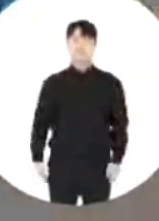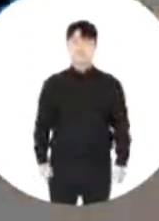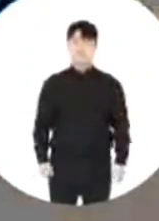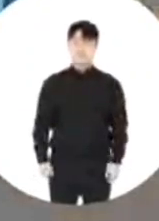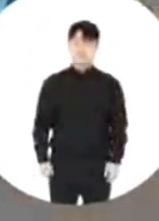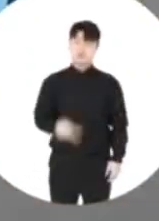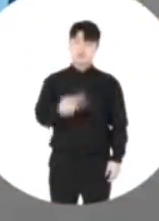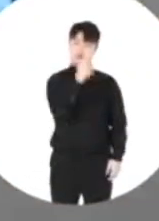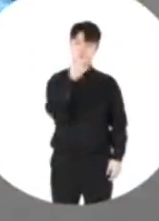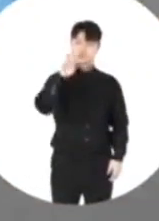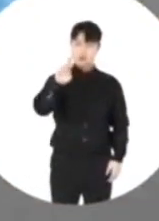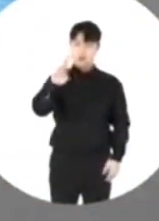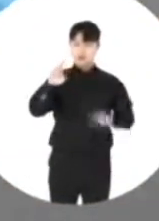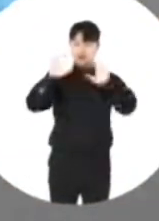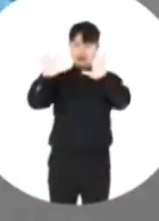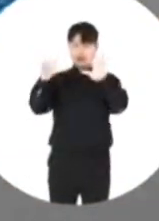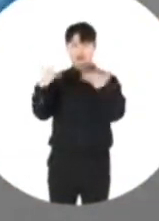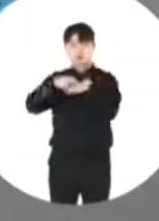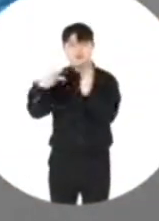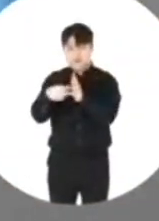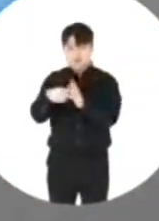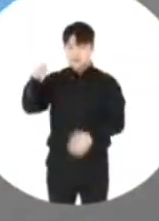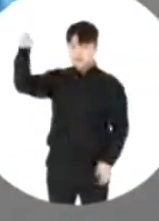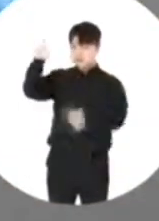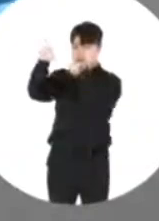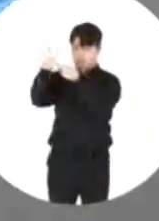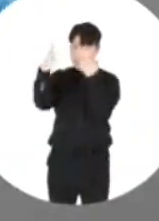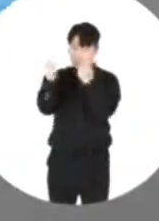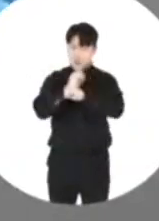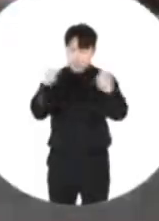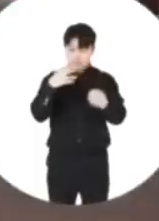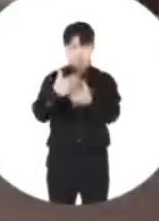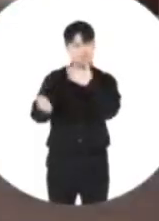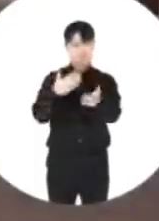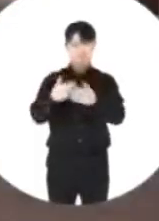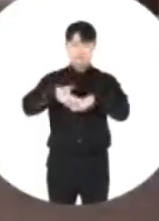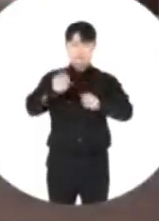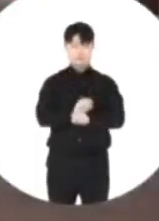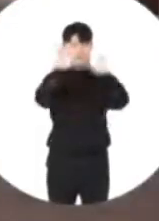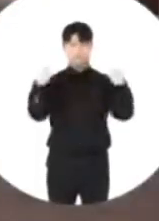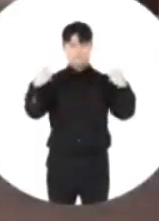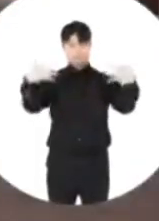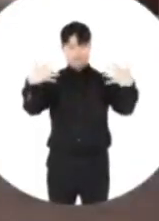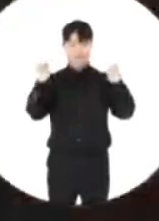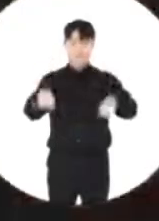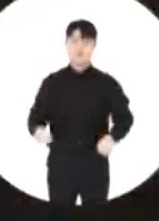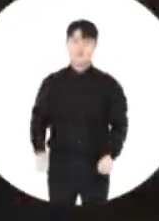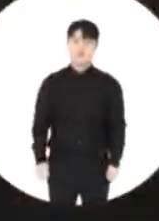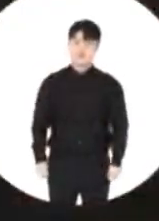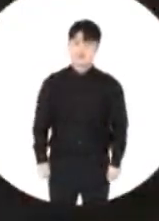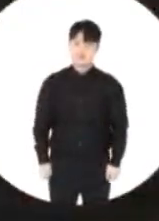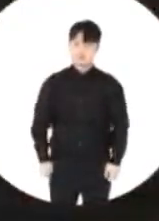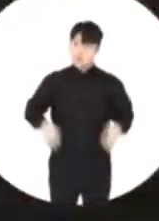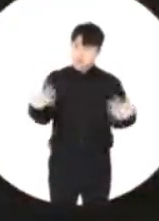an HDR 10 Plus enabled, ultra short throw 4K triple laser projector. Basically, it's phenomenal. It